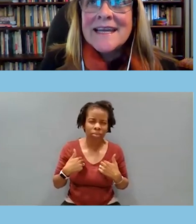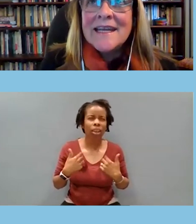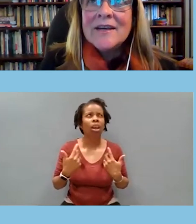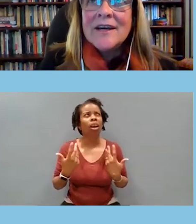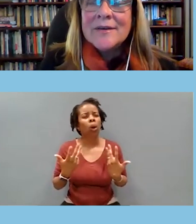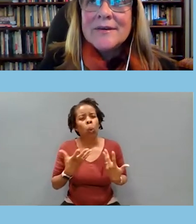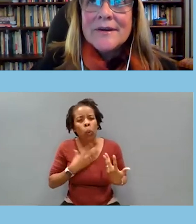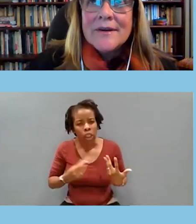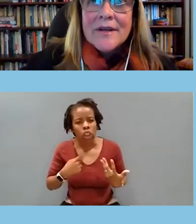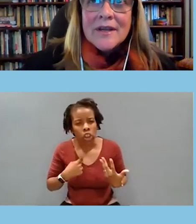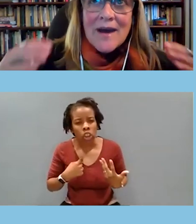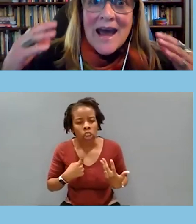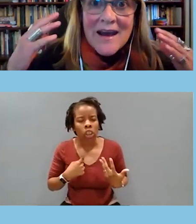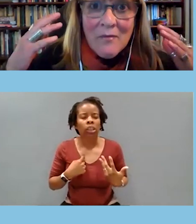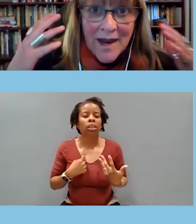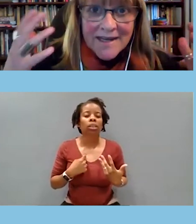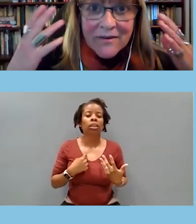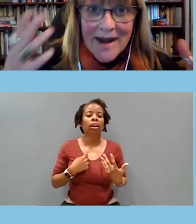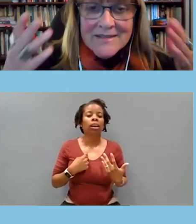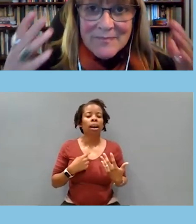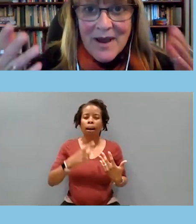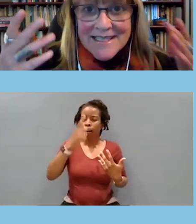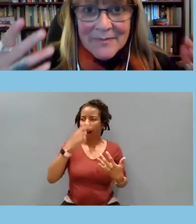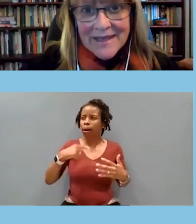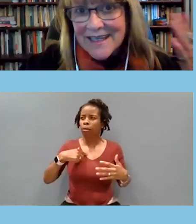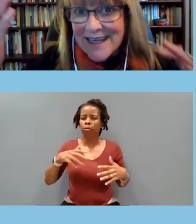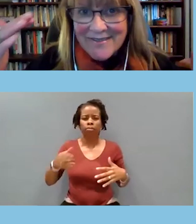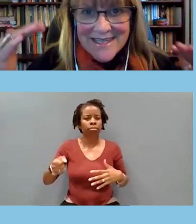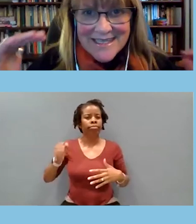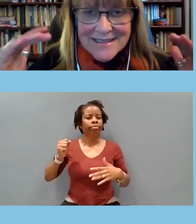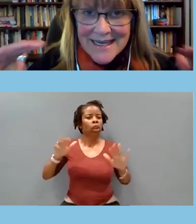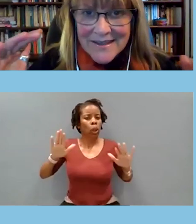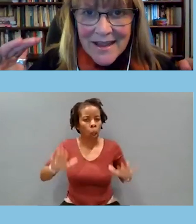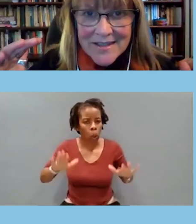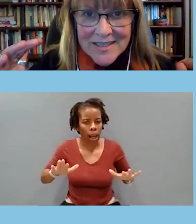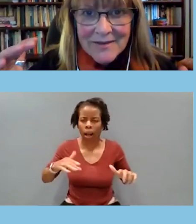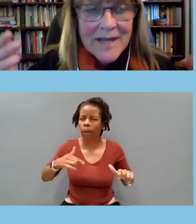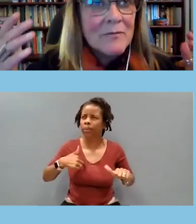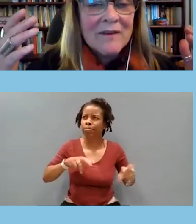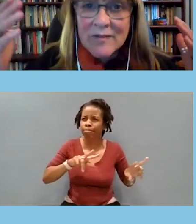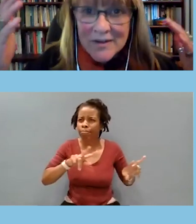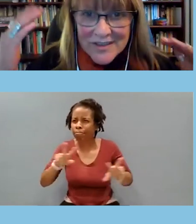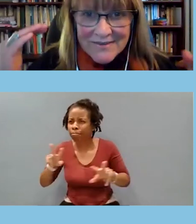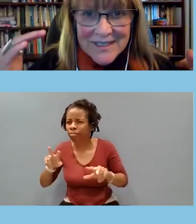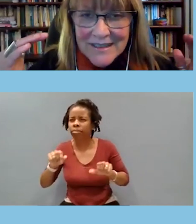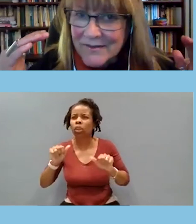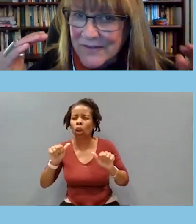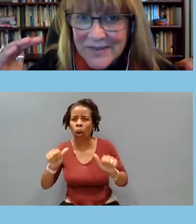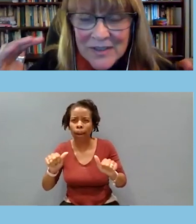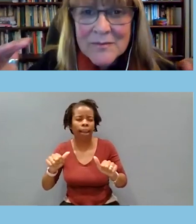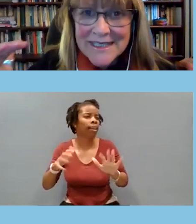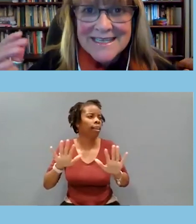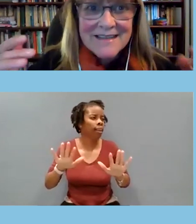and say, you know, what grounds the possibility of this technology? What version of the